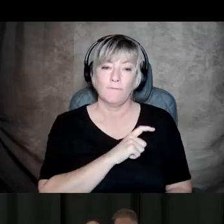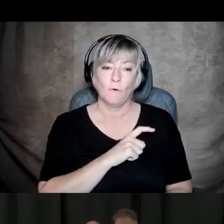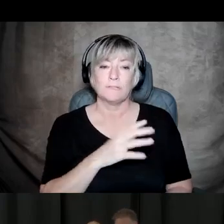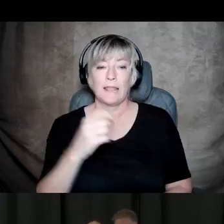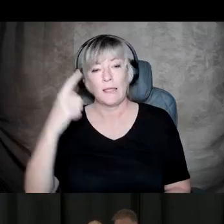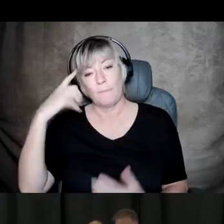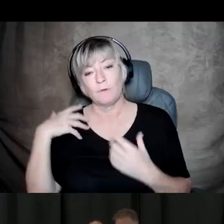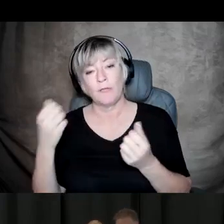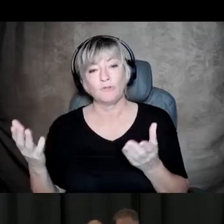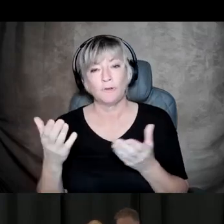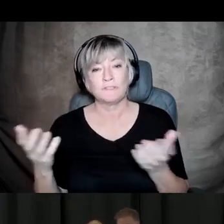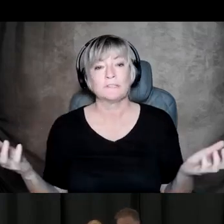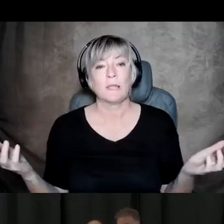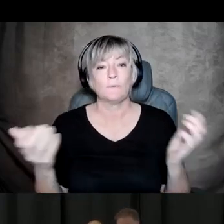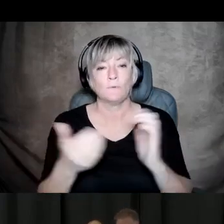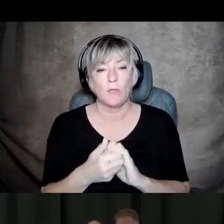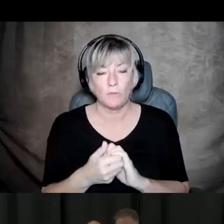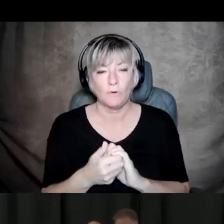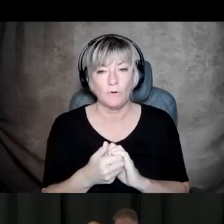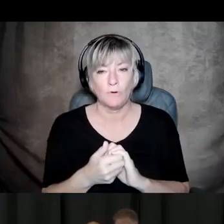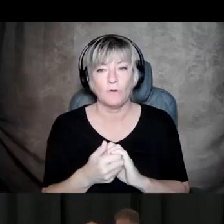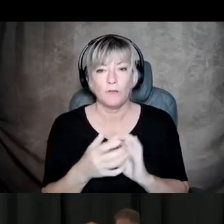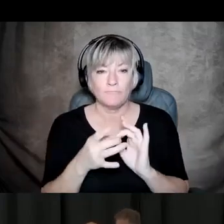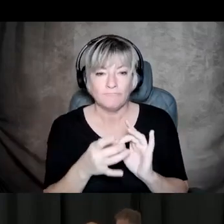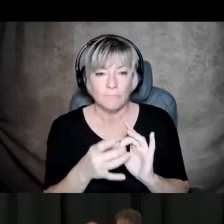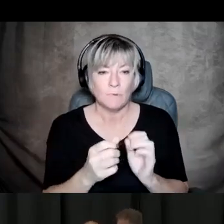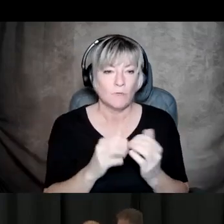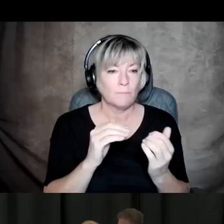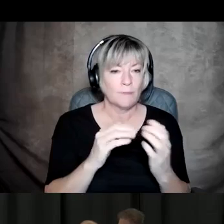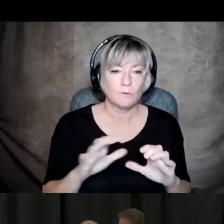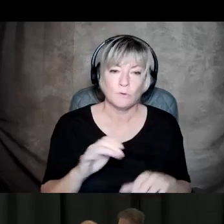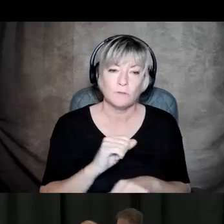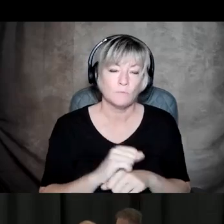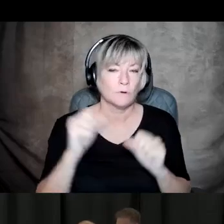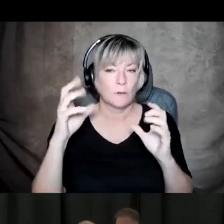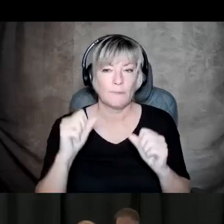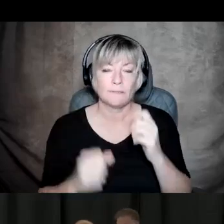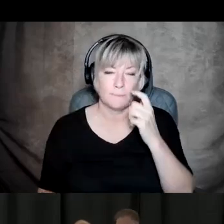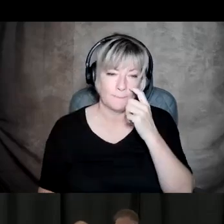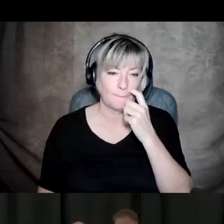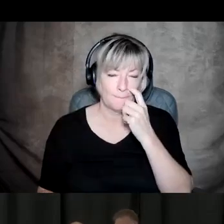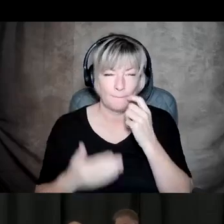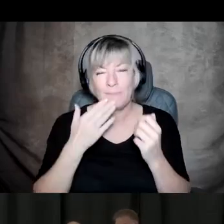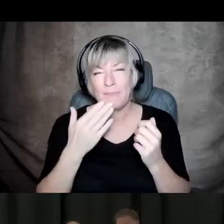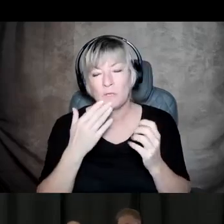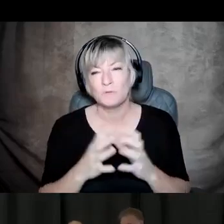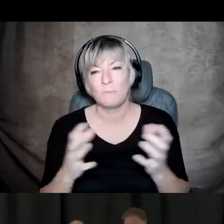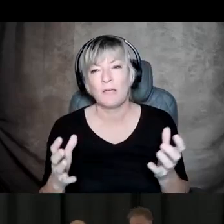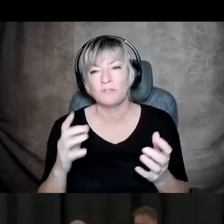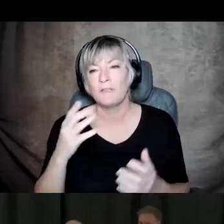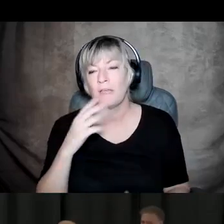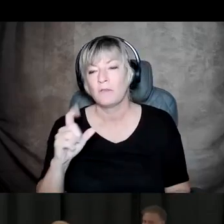health services come together. That's right. In engaging peers and doing this work. So it's been remarkable, Bo. Thank you so much for having us, and thank you,